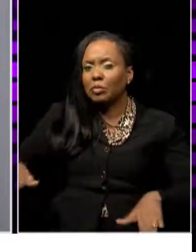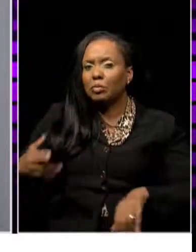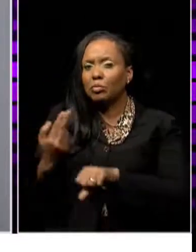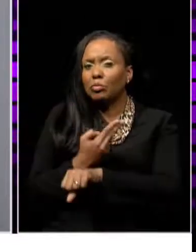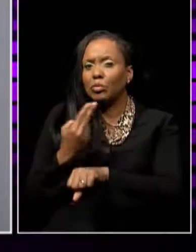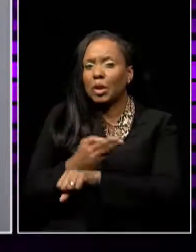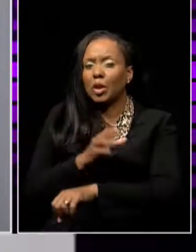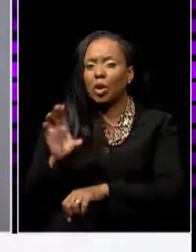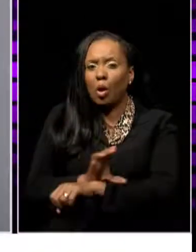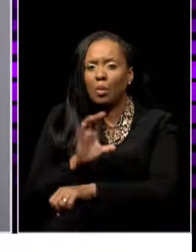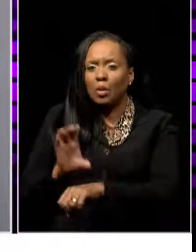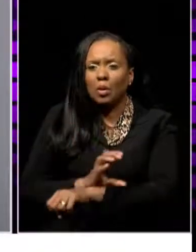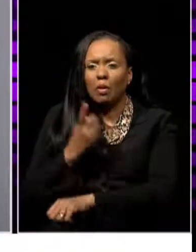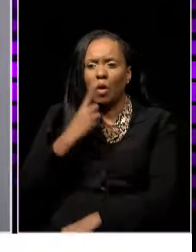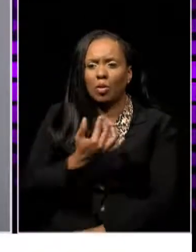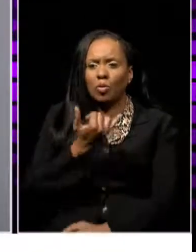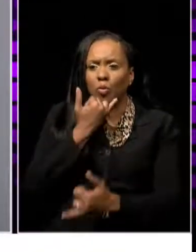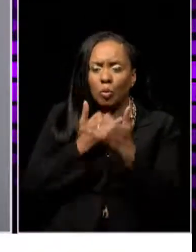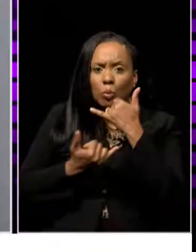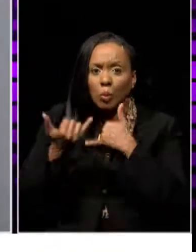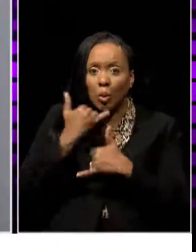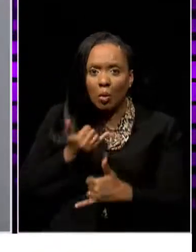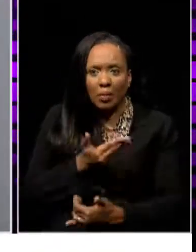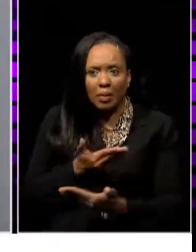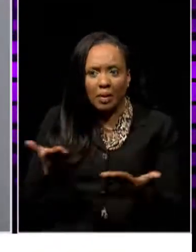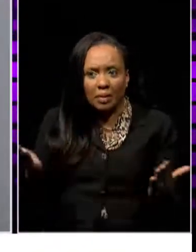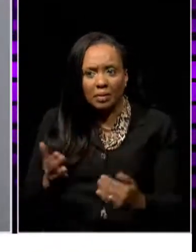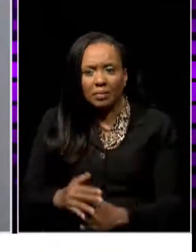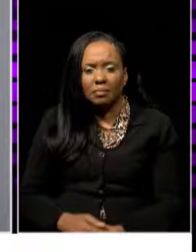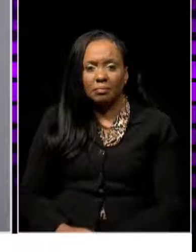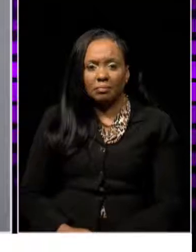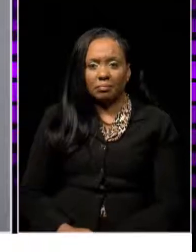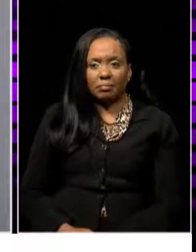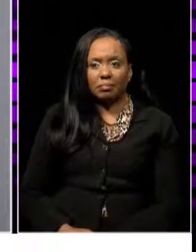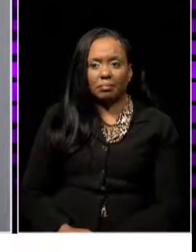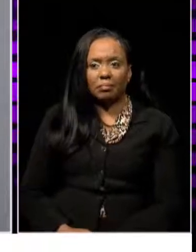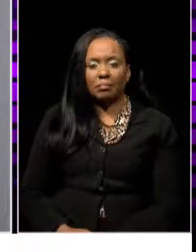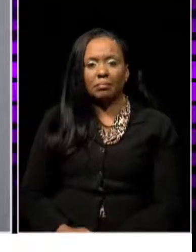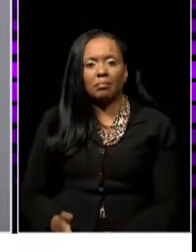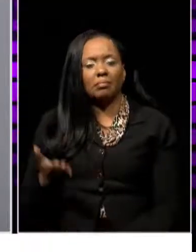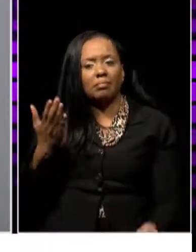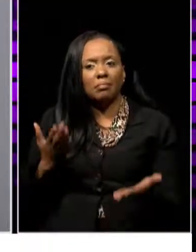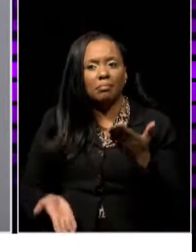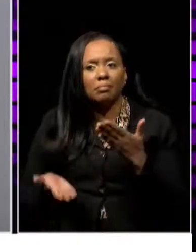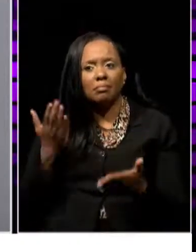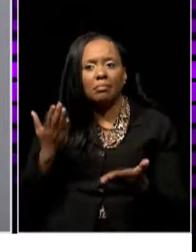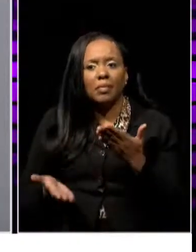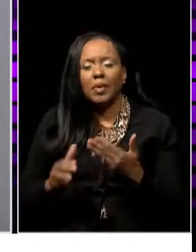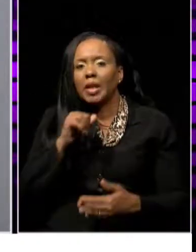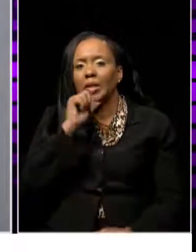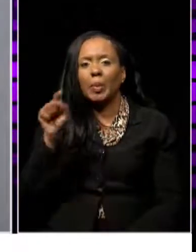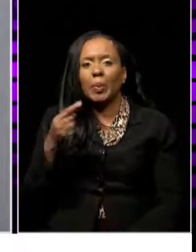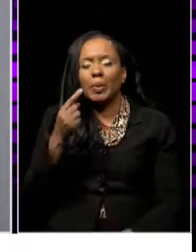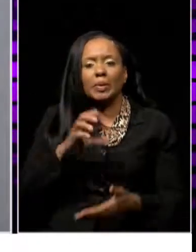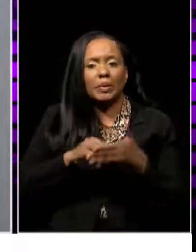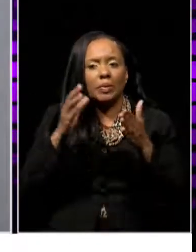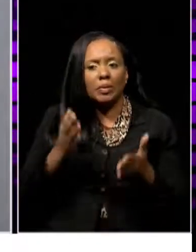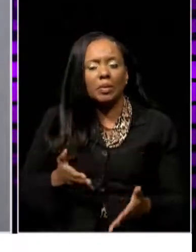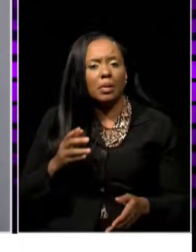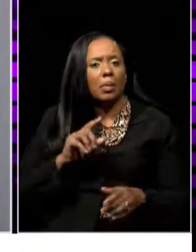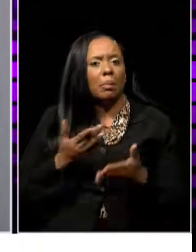time it would not likely be the students themselves, but mostly be somewhere somebody trying to gain access or something